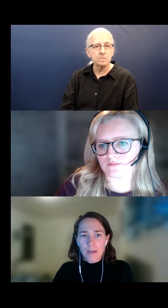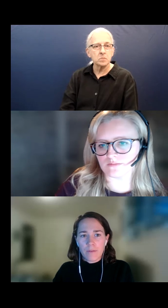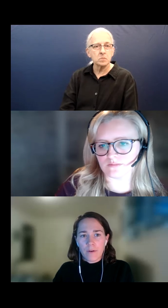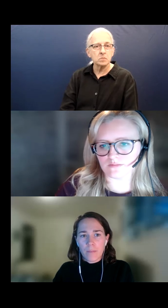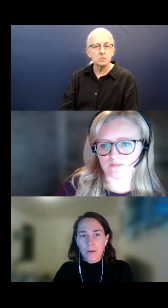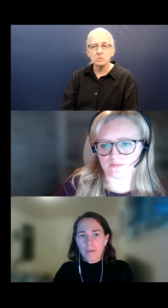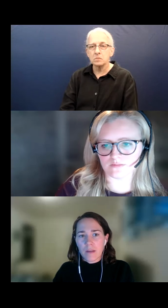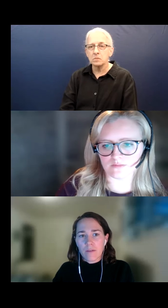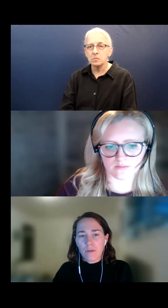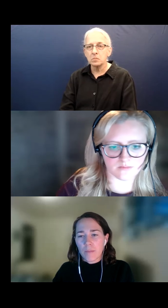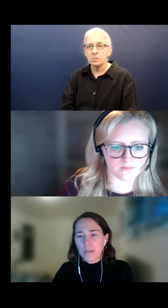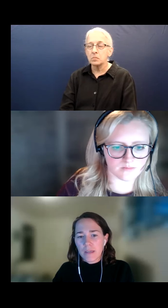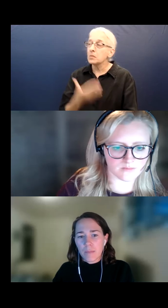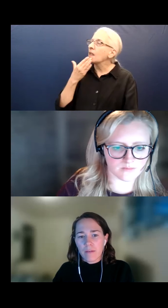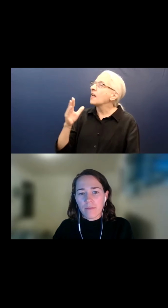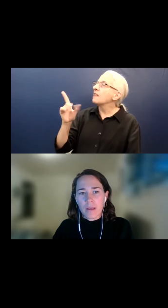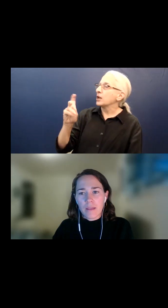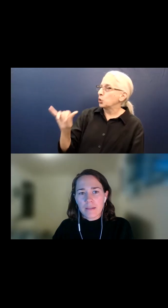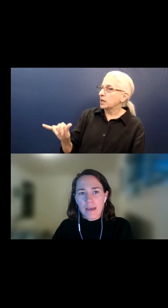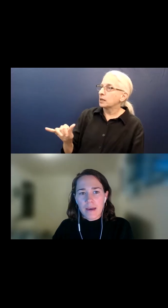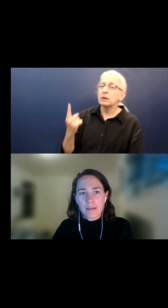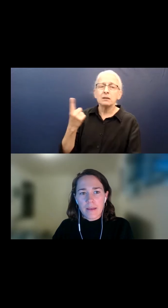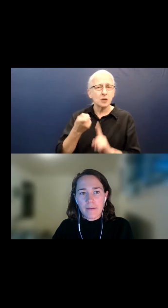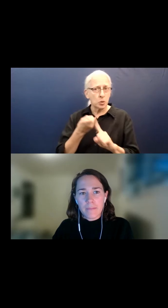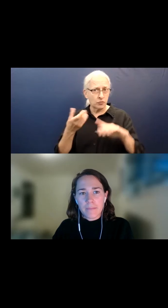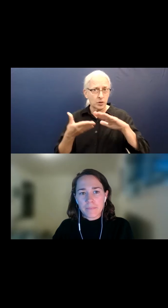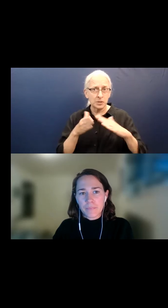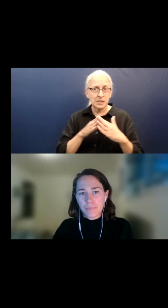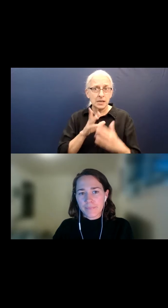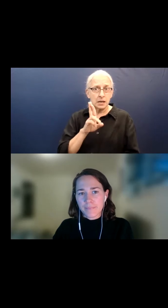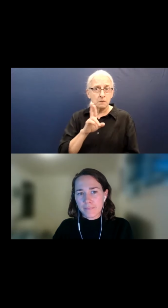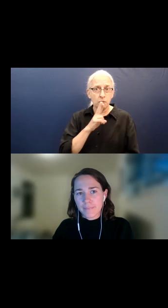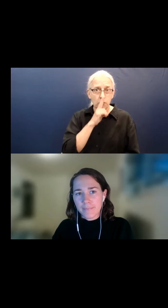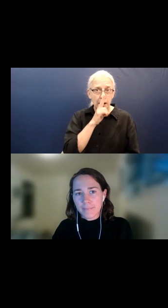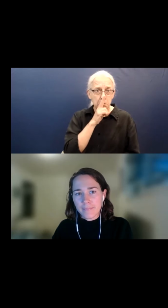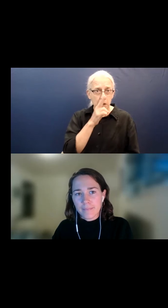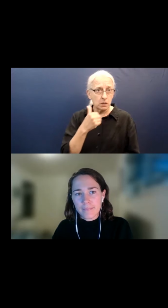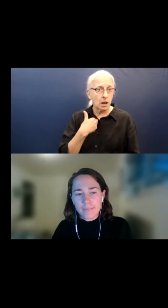Does anyone from the City of Redmond team have anything to add to that?